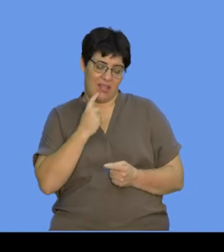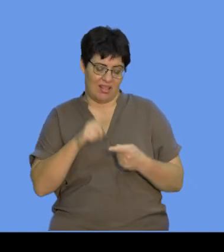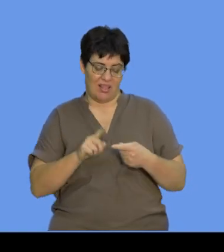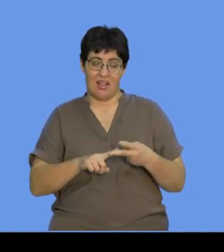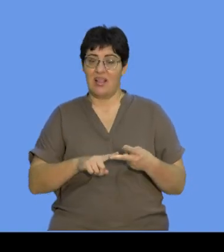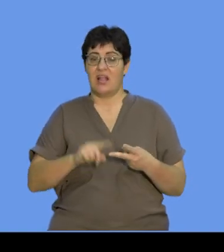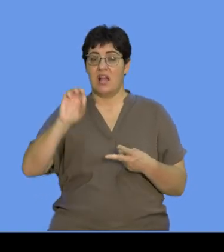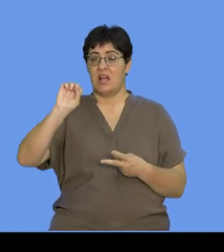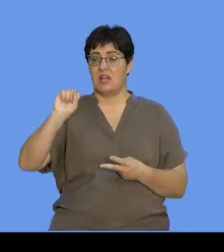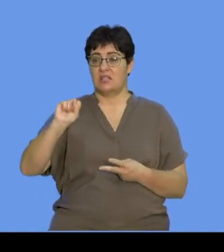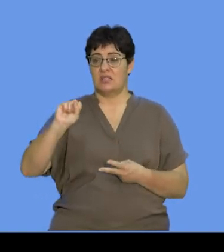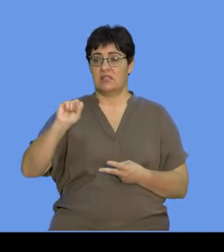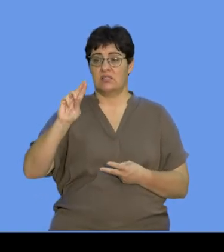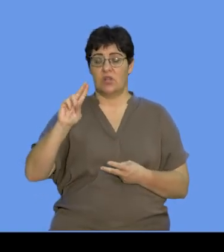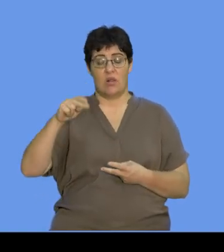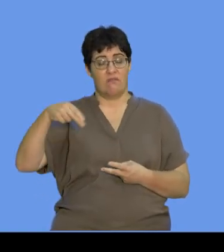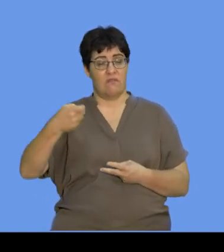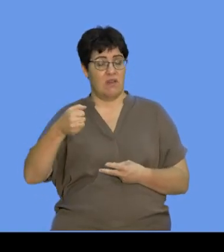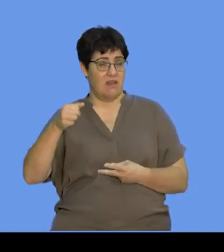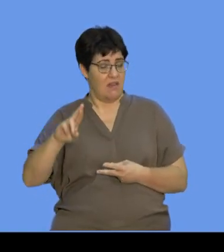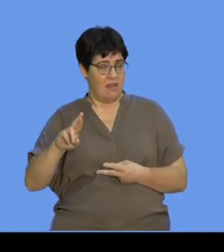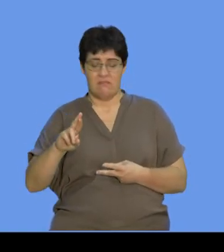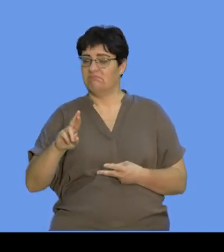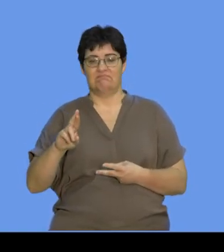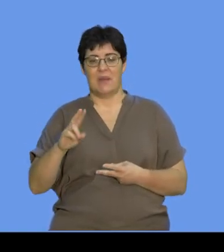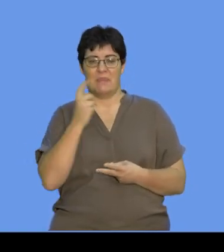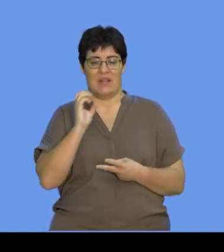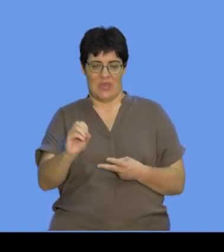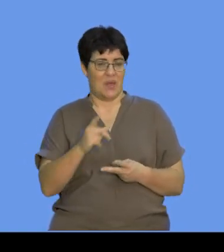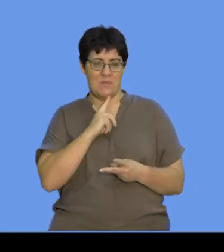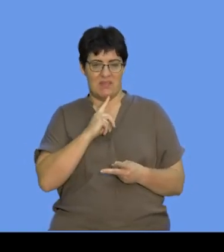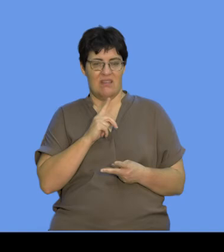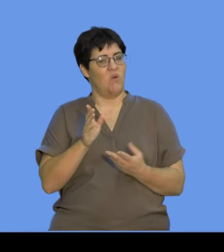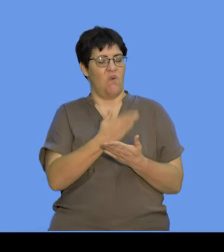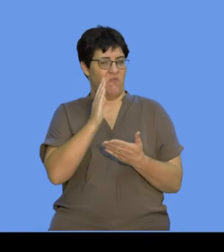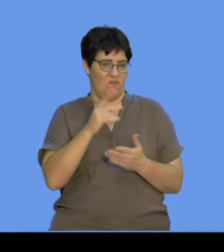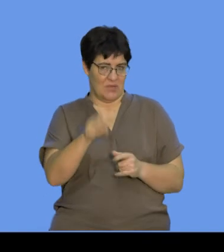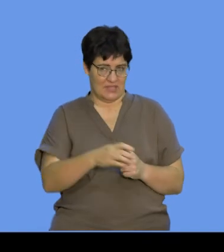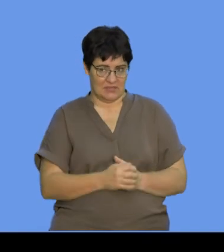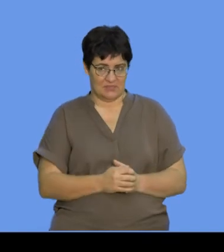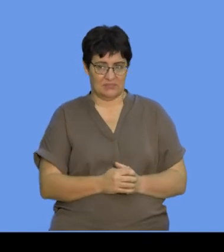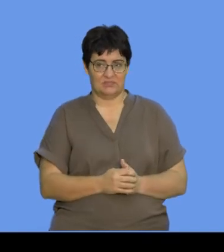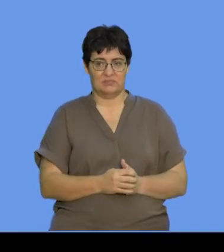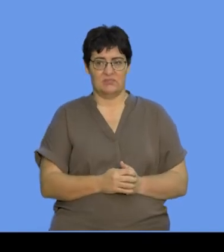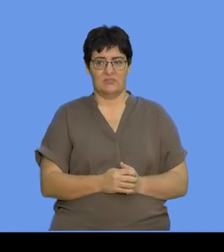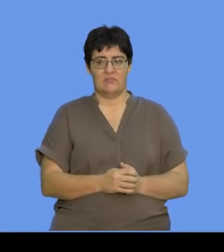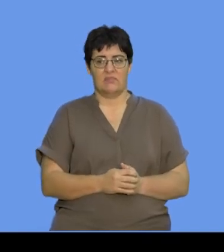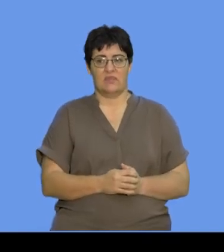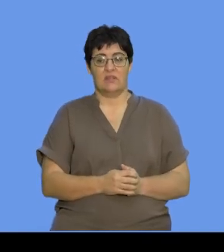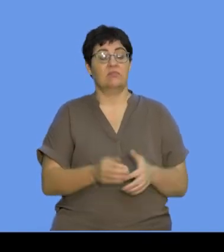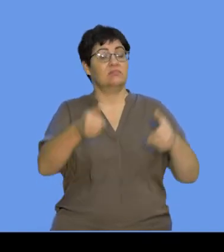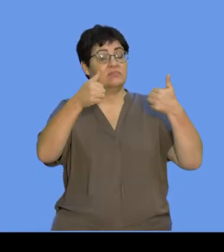non-metal, it says to us that these two cannot be substance X, right? Moving along, then the other